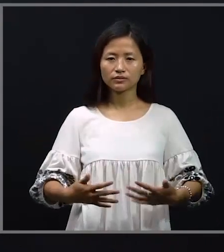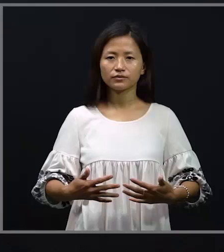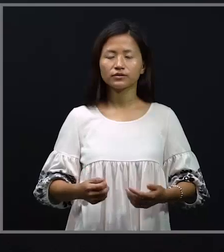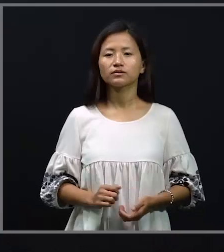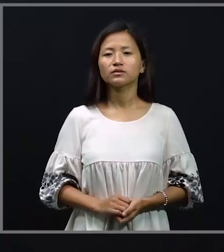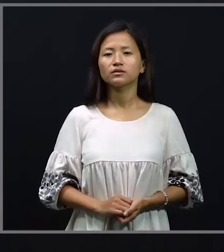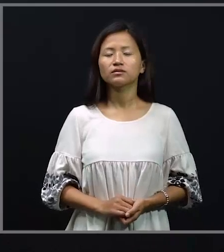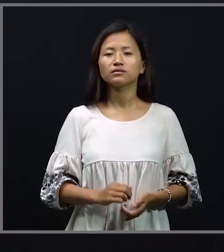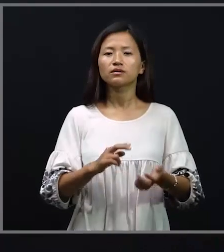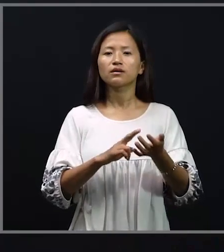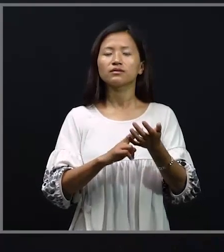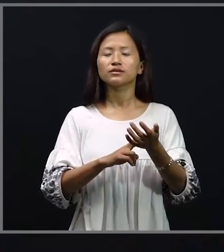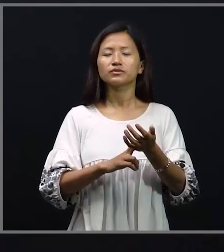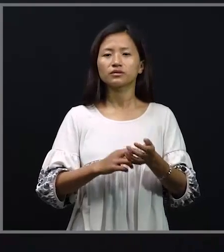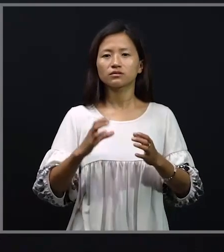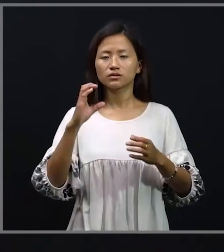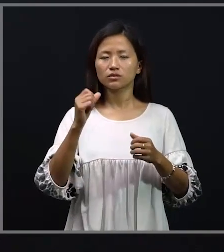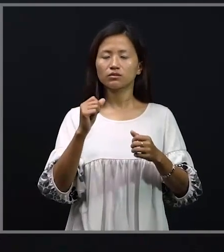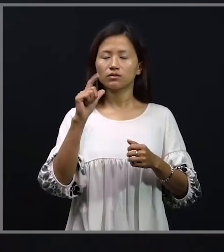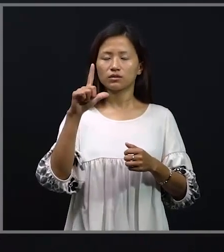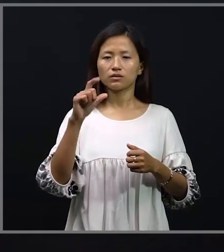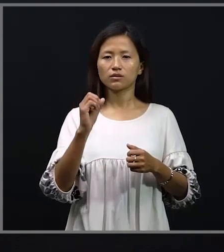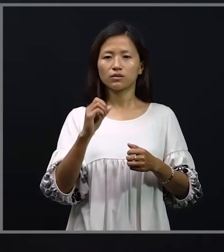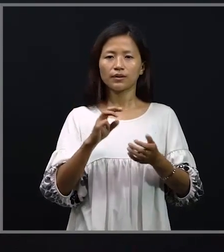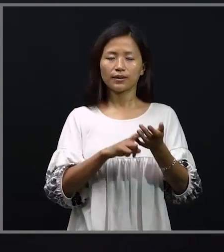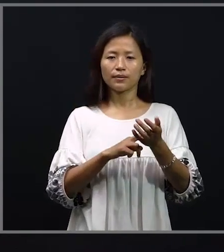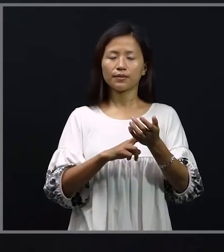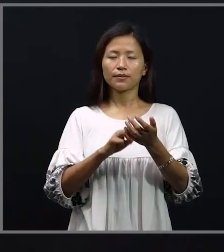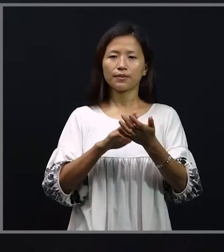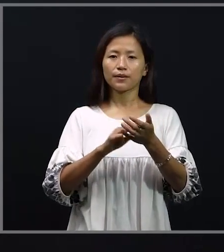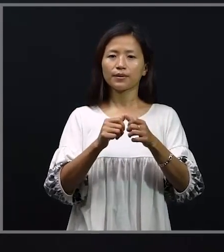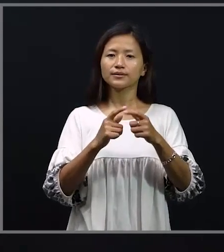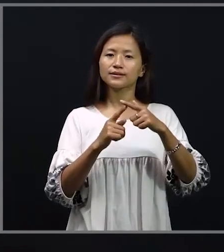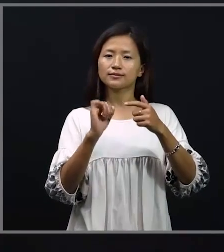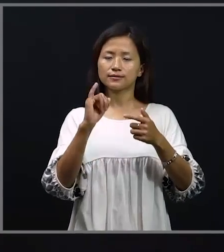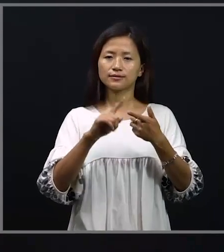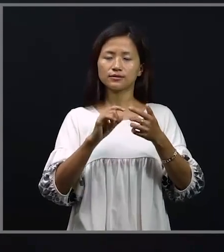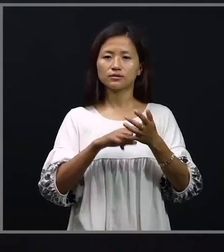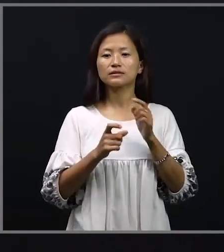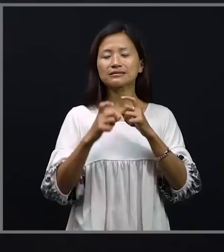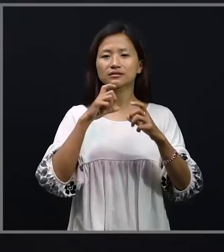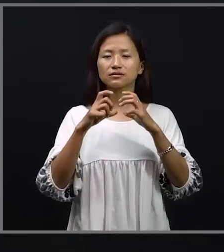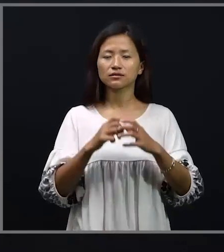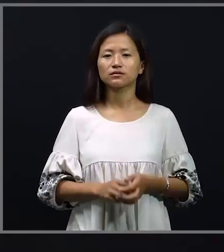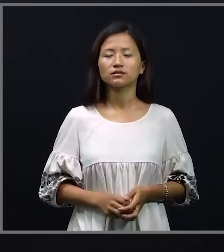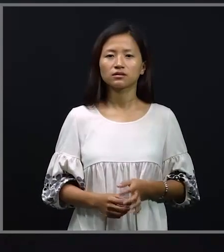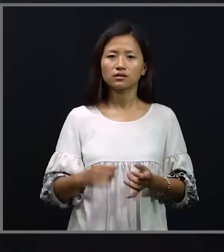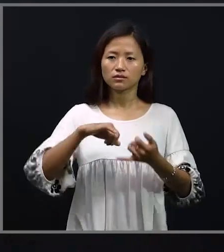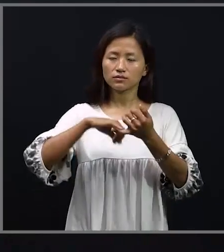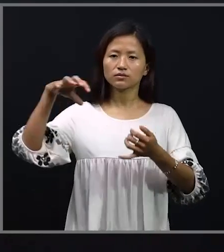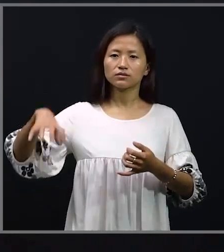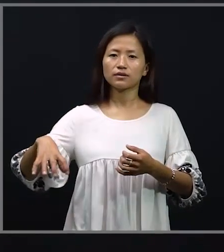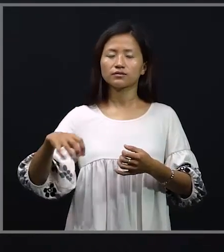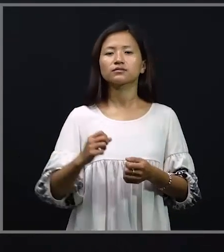natural calamities, what type of relief were given by the kings and queens. So all these were discussed in the